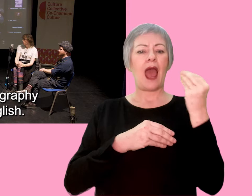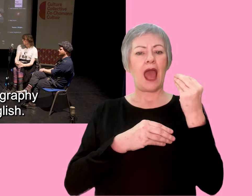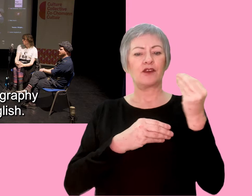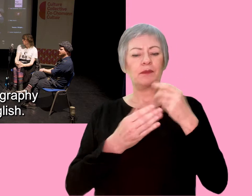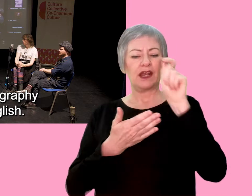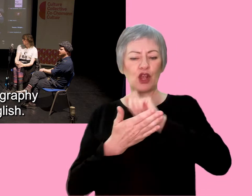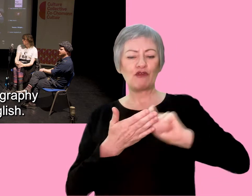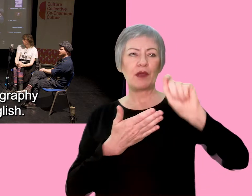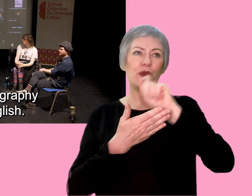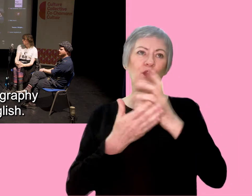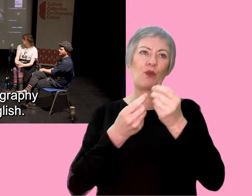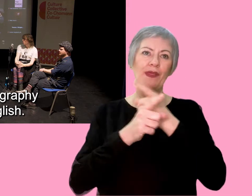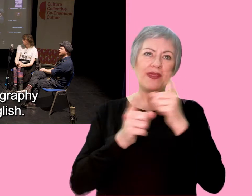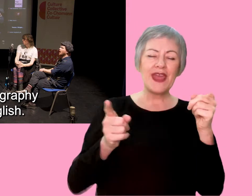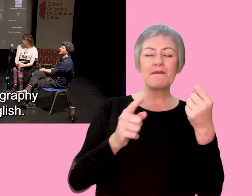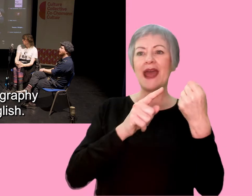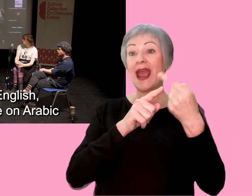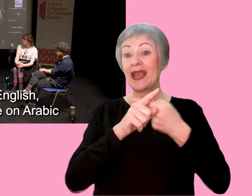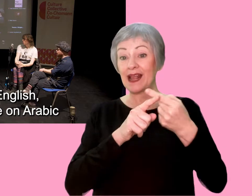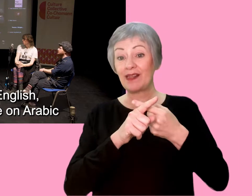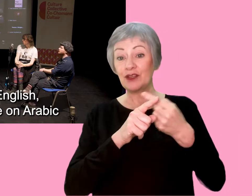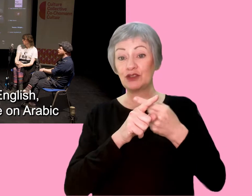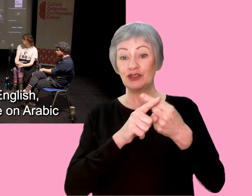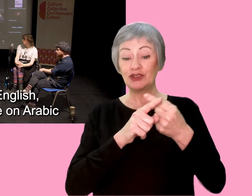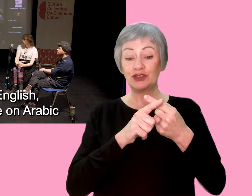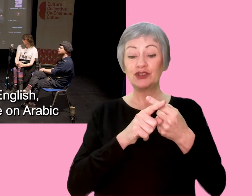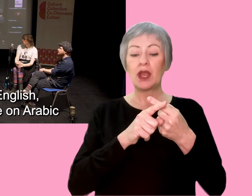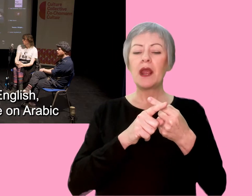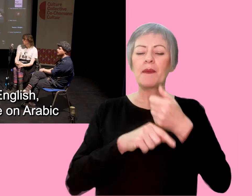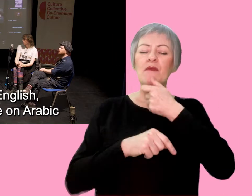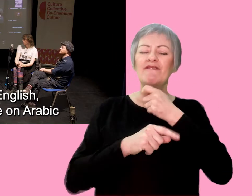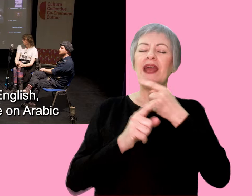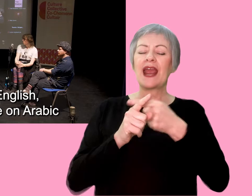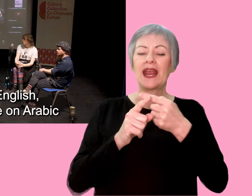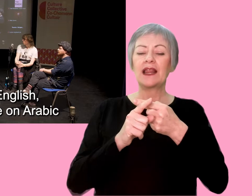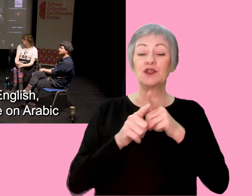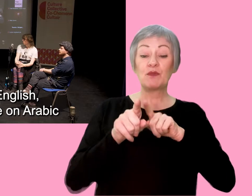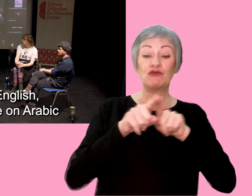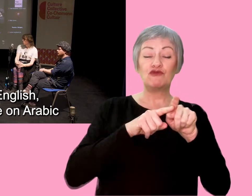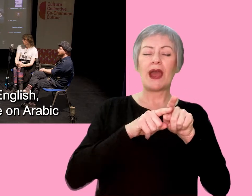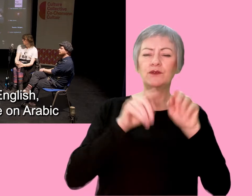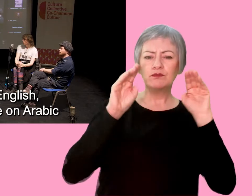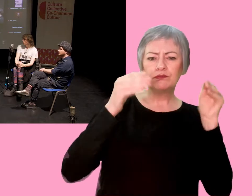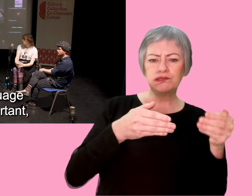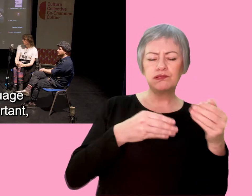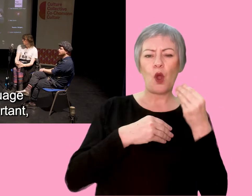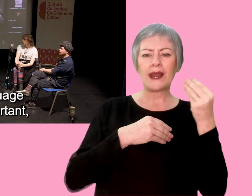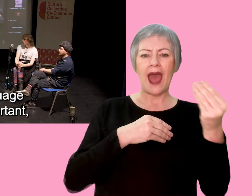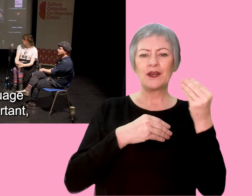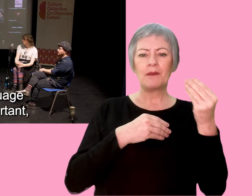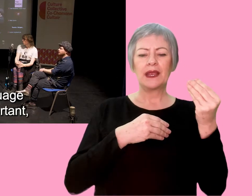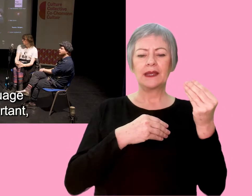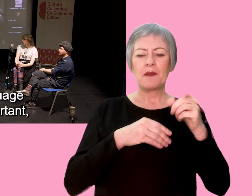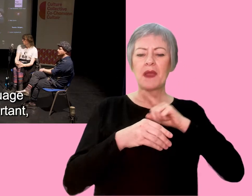Arabic calligraphy with them and English. They are preferring English, but we try to concentrate in Arabic because